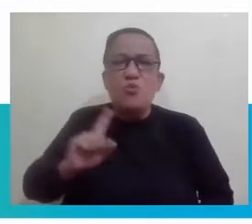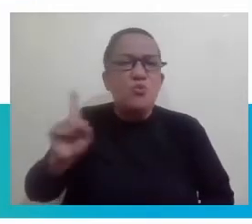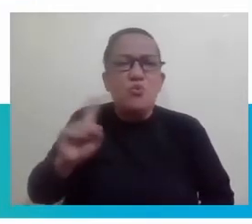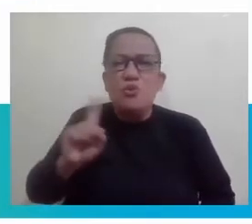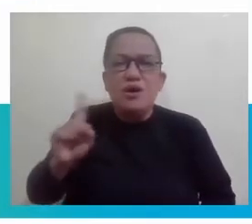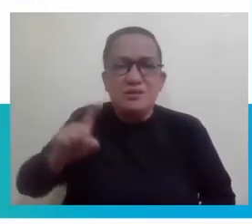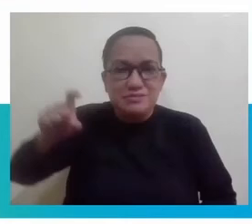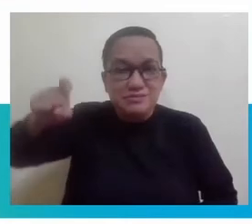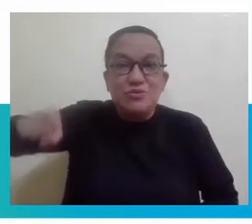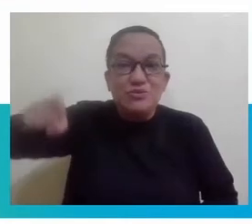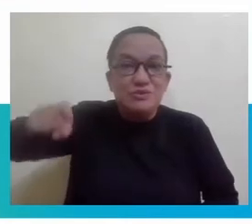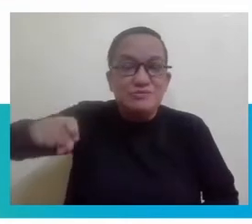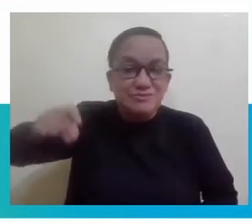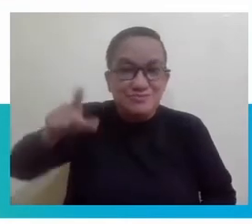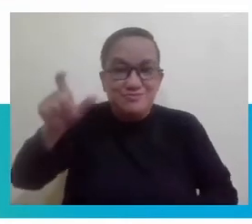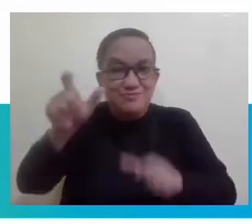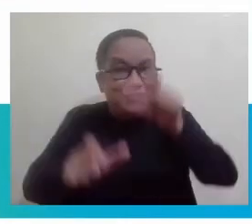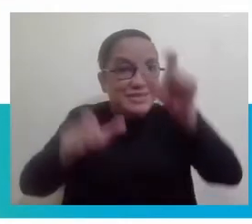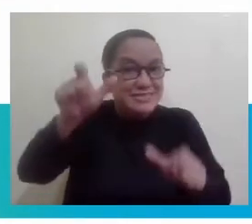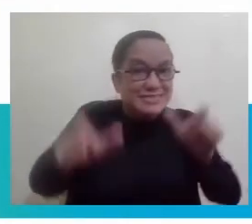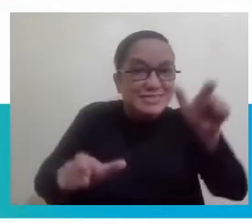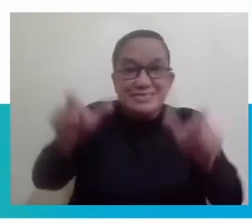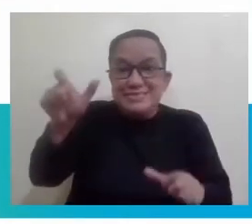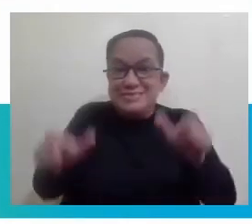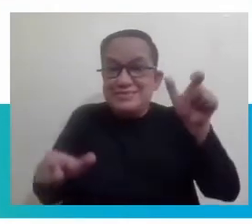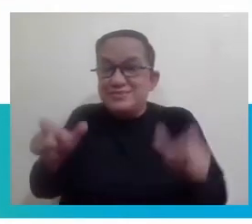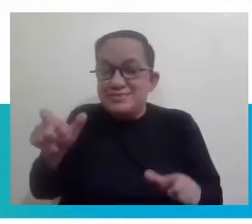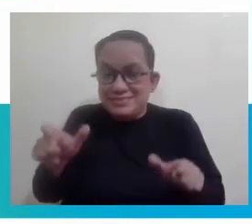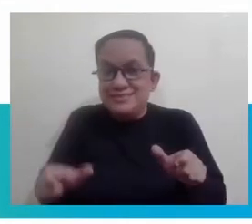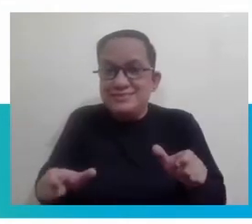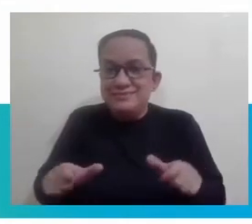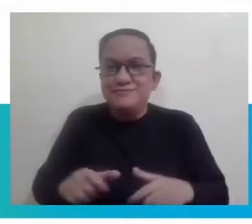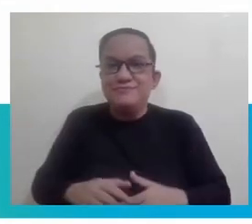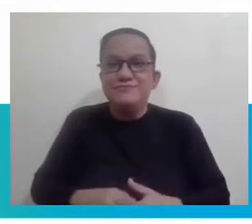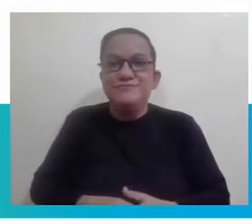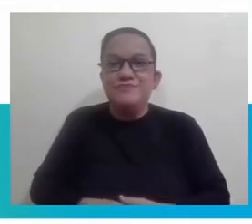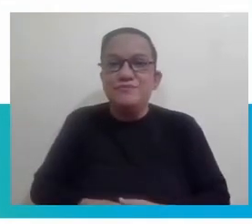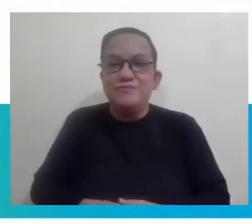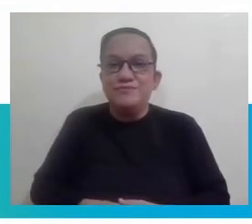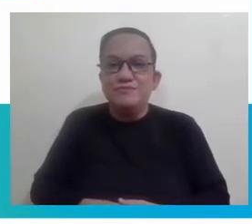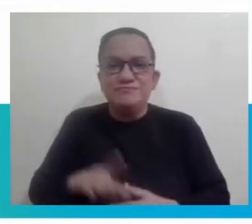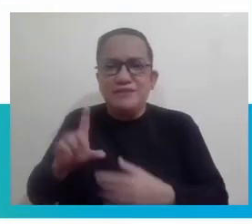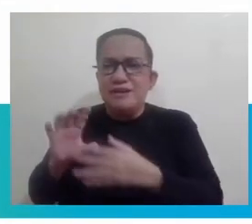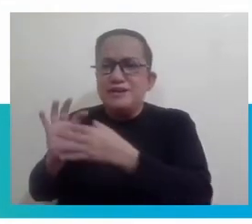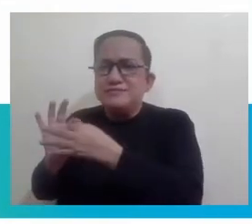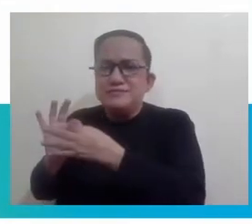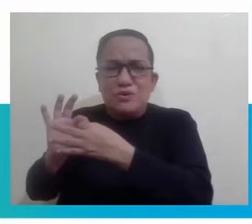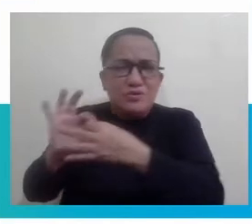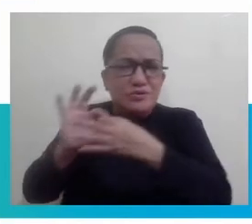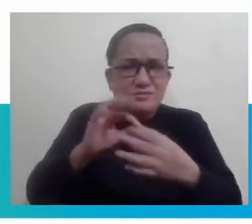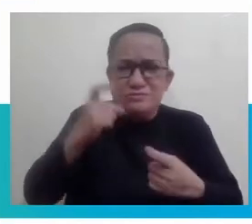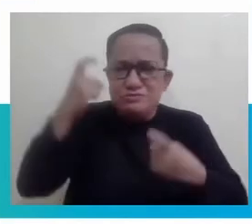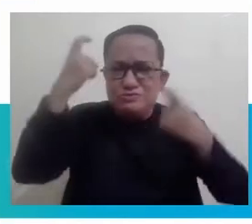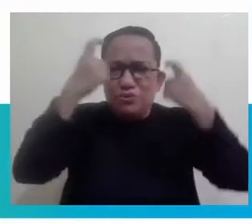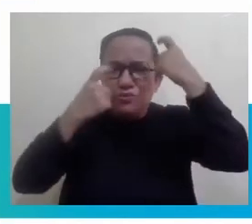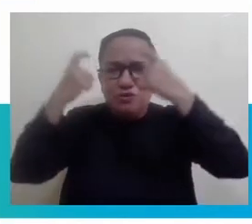should be based on long-term planning that also takes into account the social and environmental